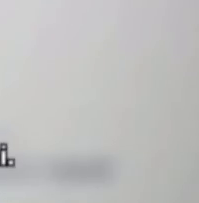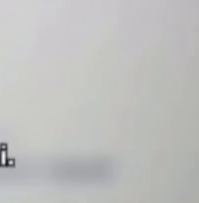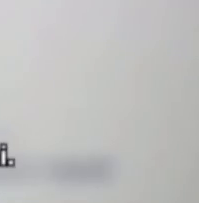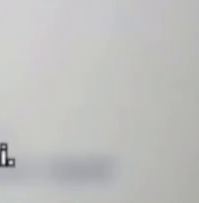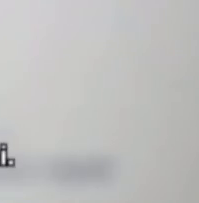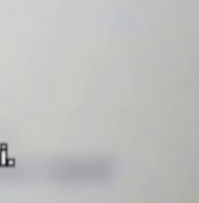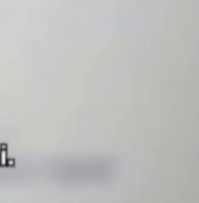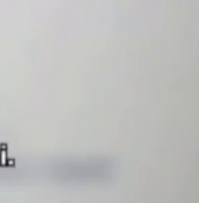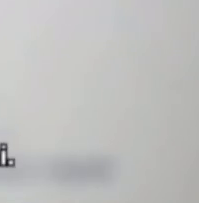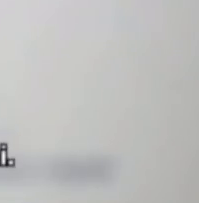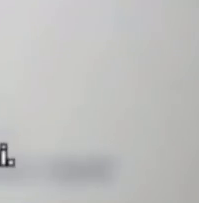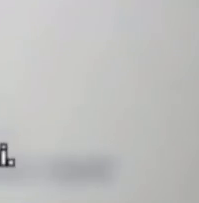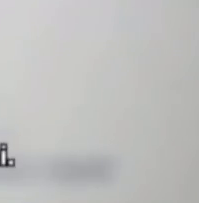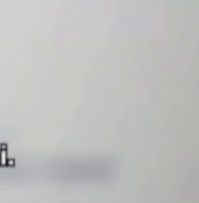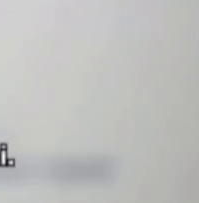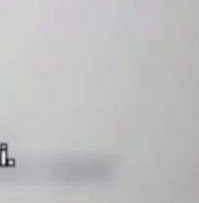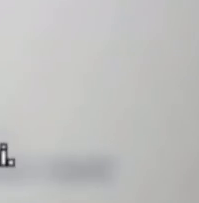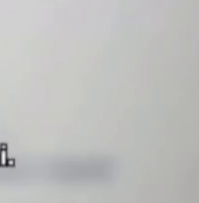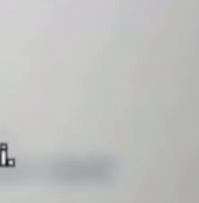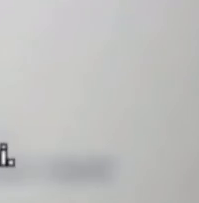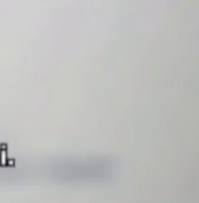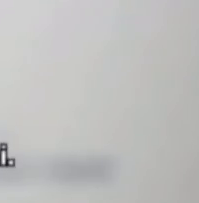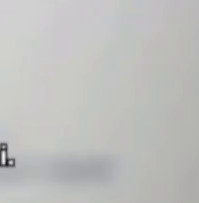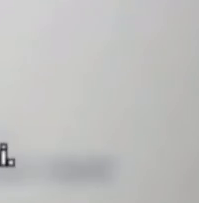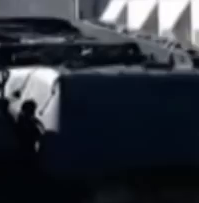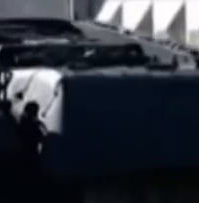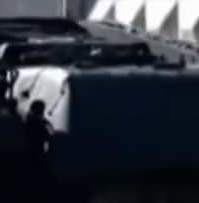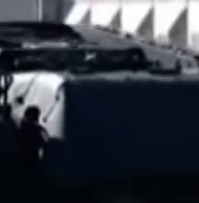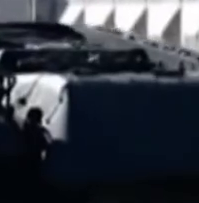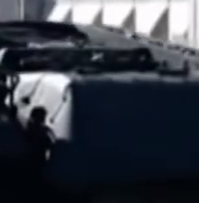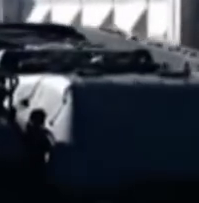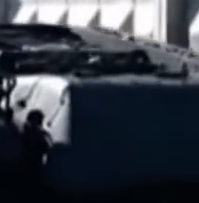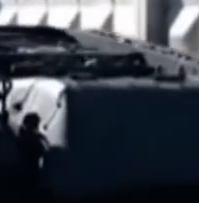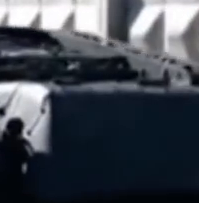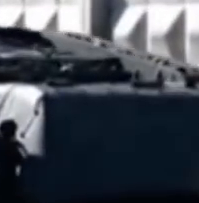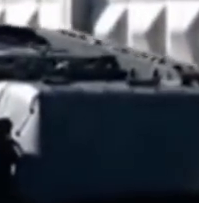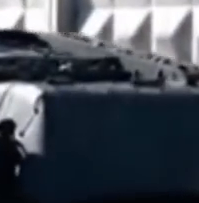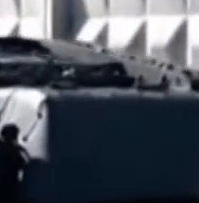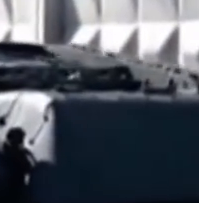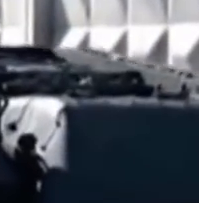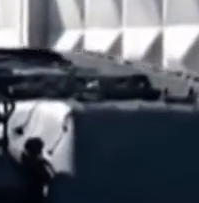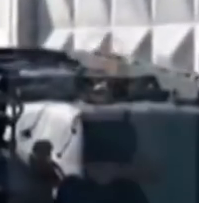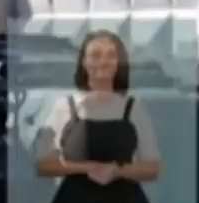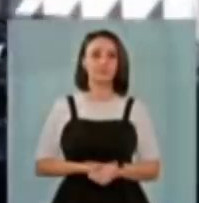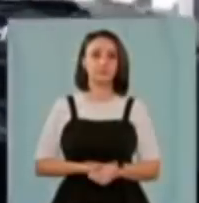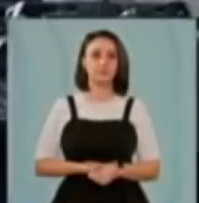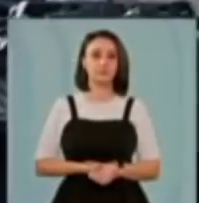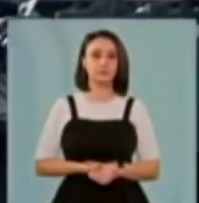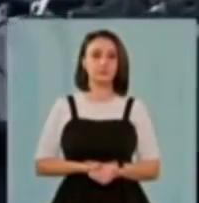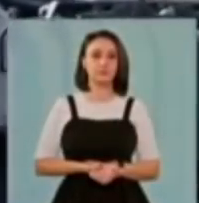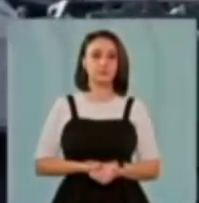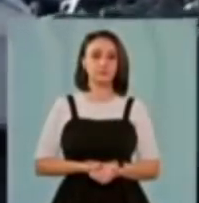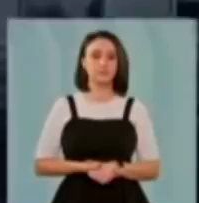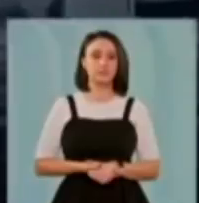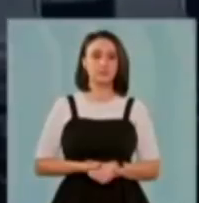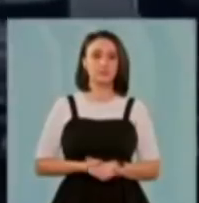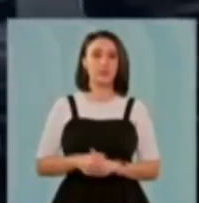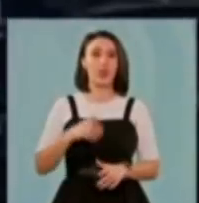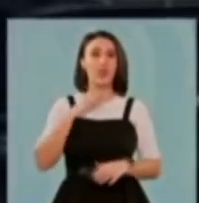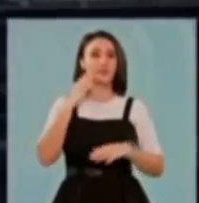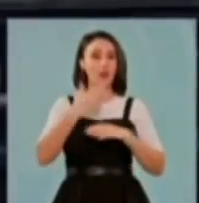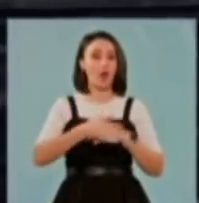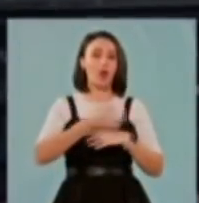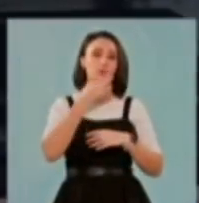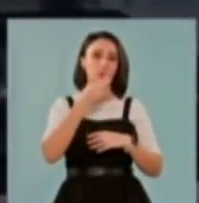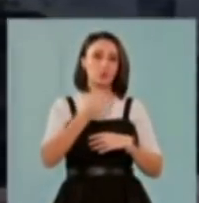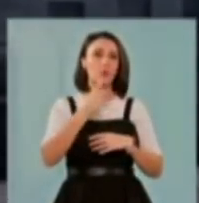the 8-year-long Russian-Ukrainian armed conflict. La finalul conferinței, Kuleba a reiterat apelul Kievului ca Rusia